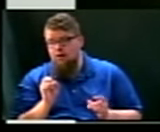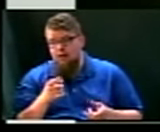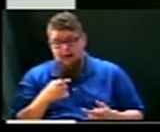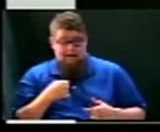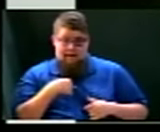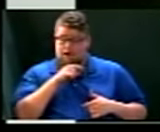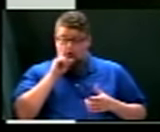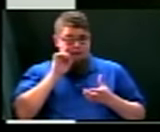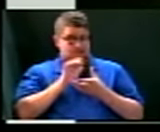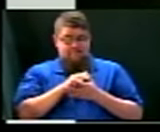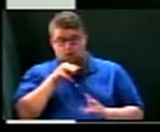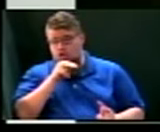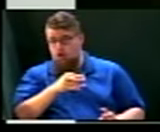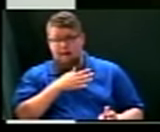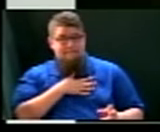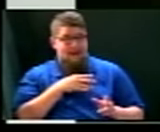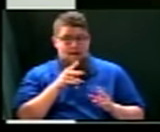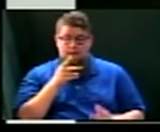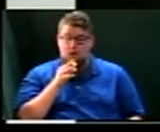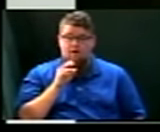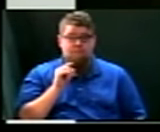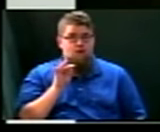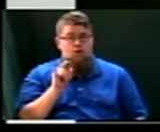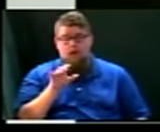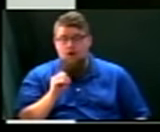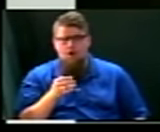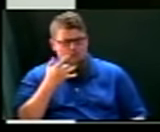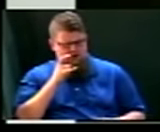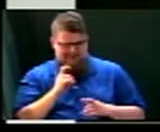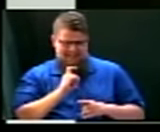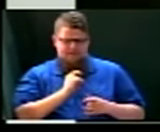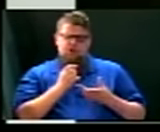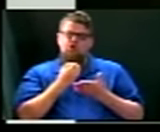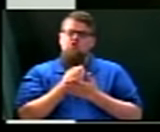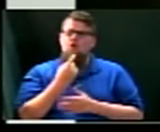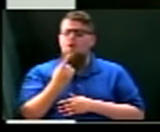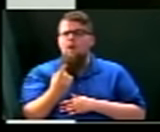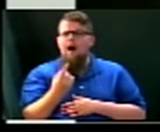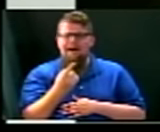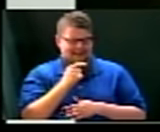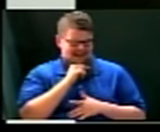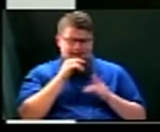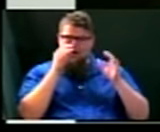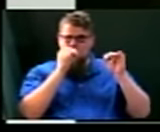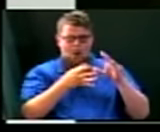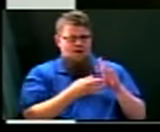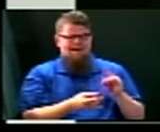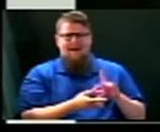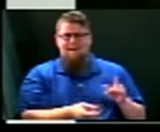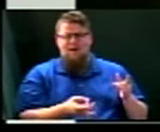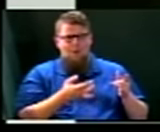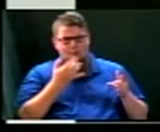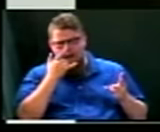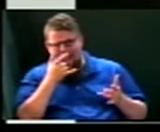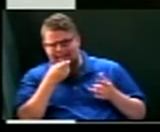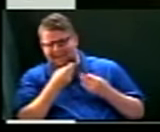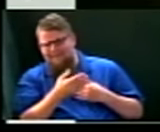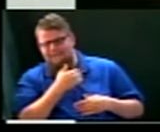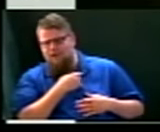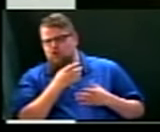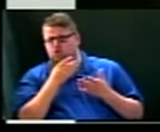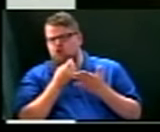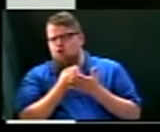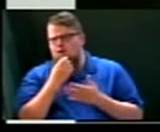looked at my portfolio. Why would you give me a score of one and not make some comment as to why?